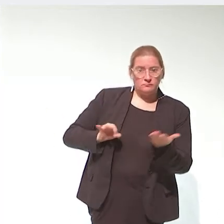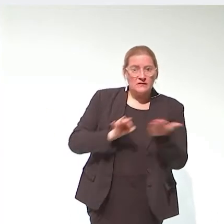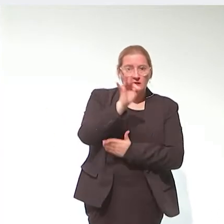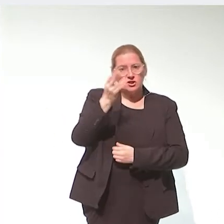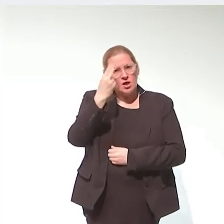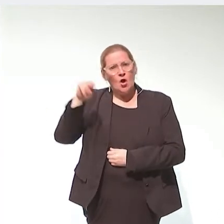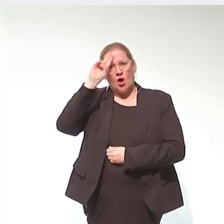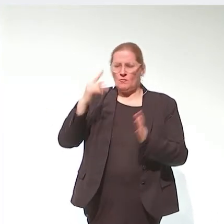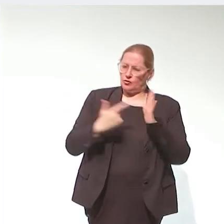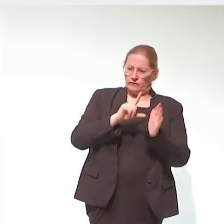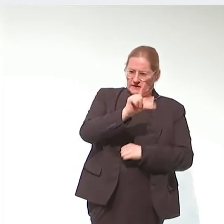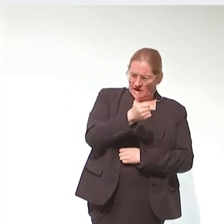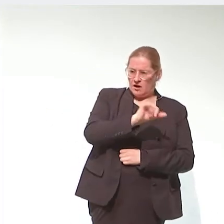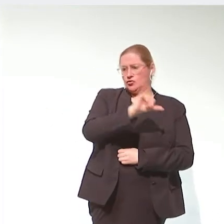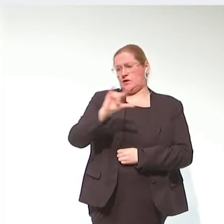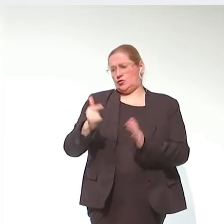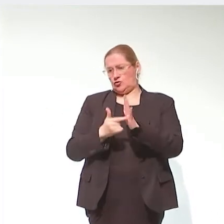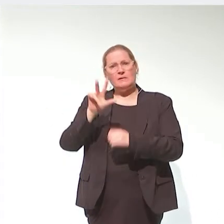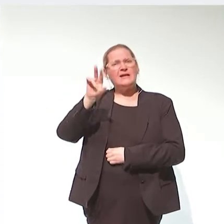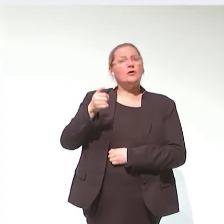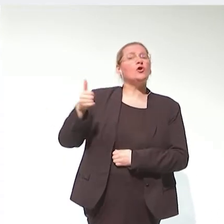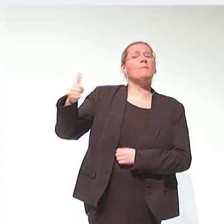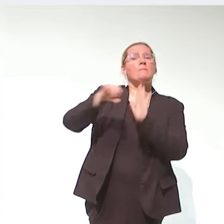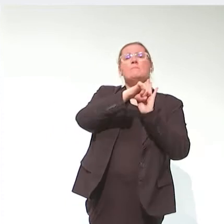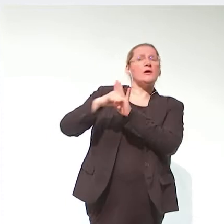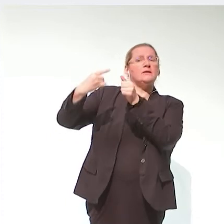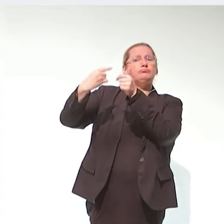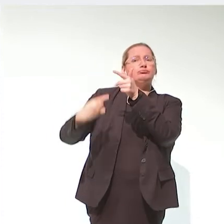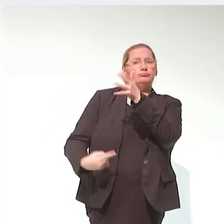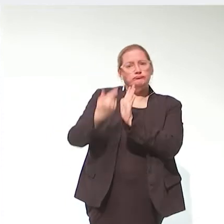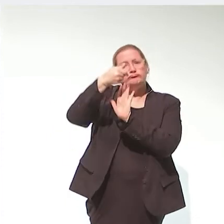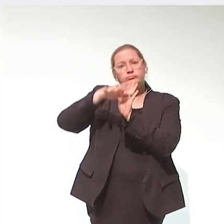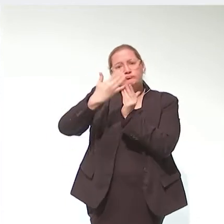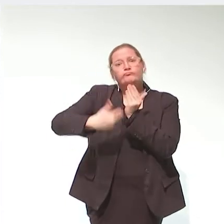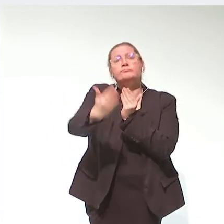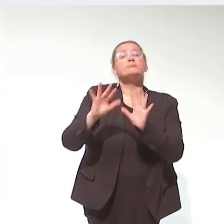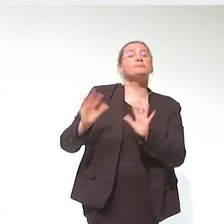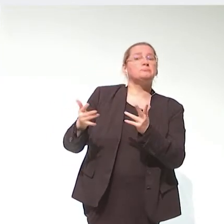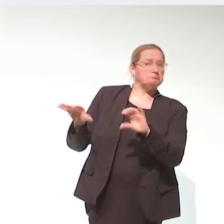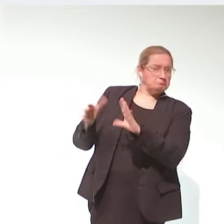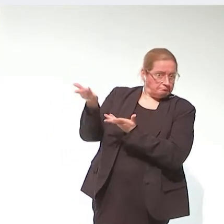in terms of this European strategy 2021-2030 for the weeks, months to come?